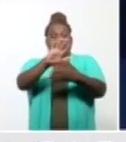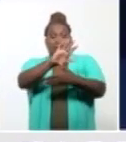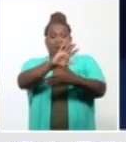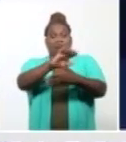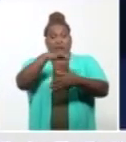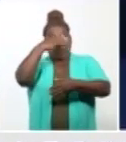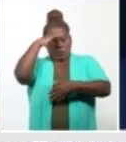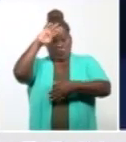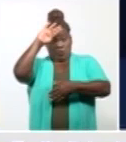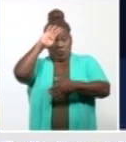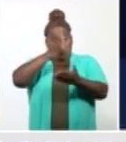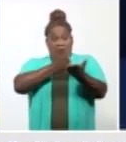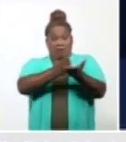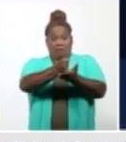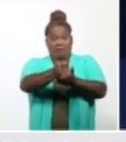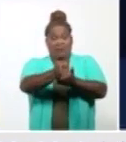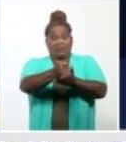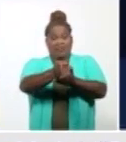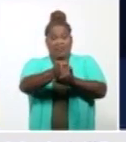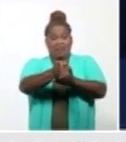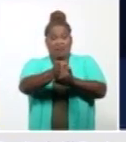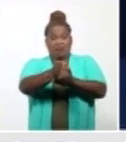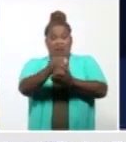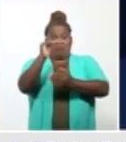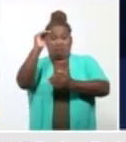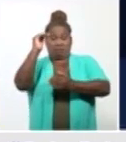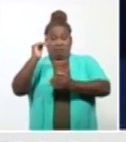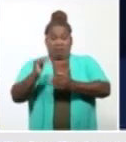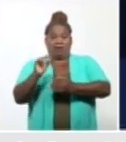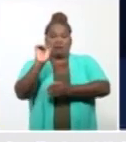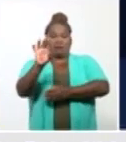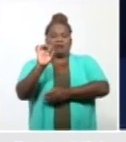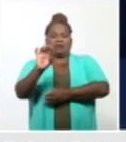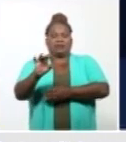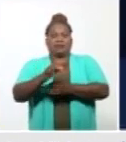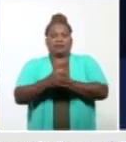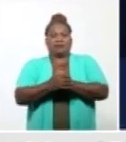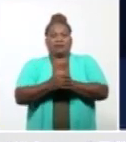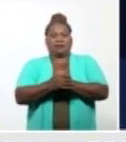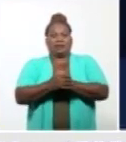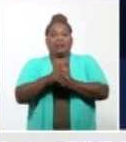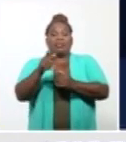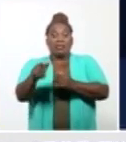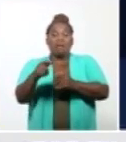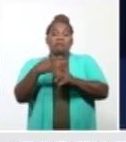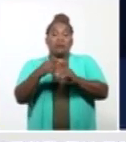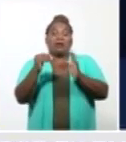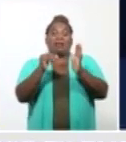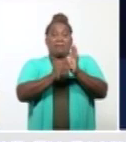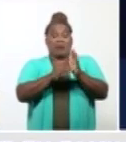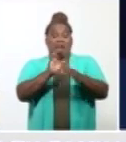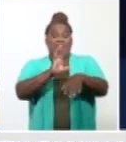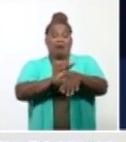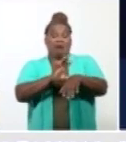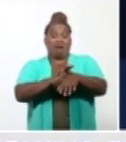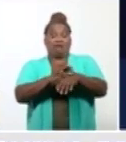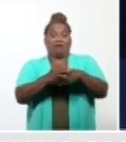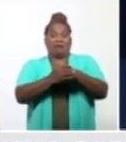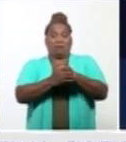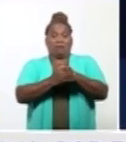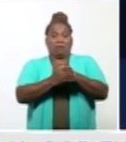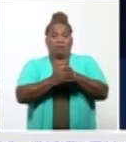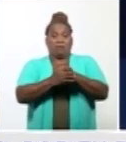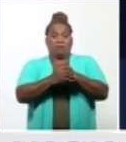were evacuated, and in the day there were 15 discharges, which is more than the number of confirmed